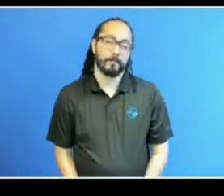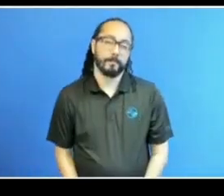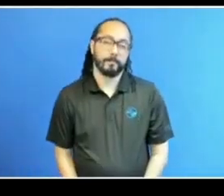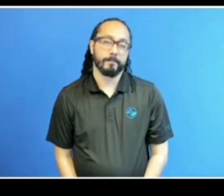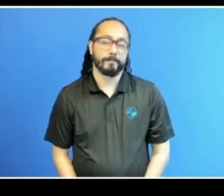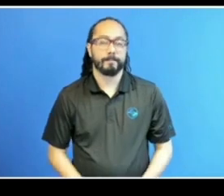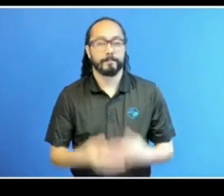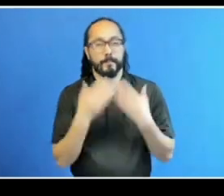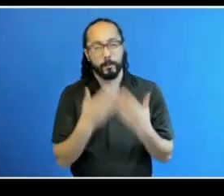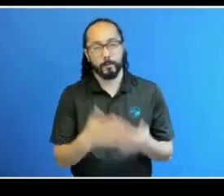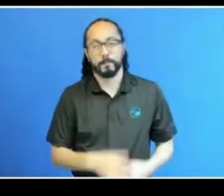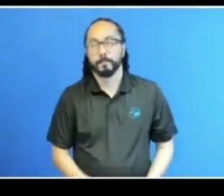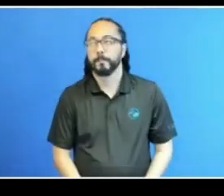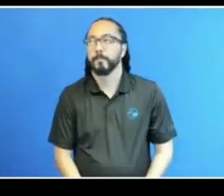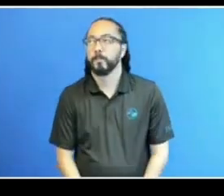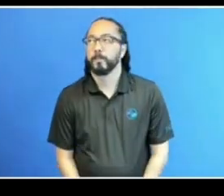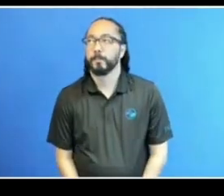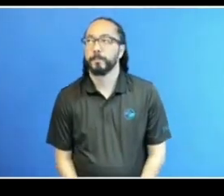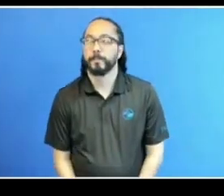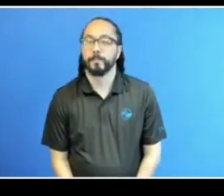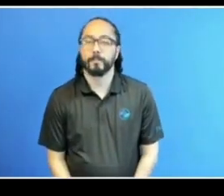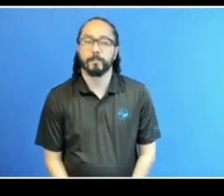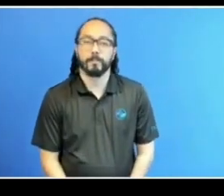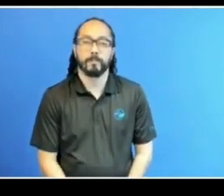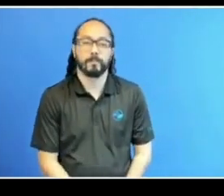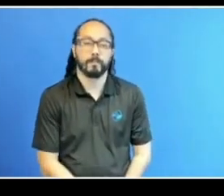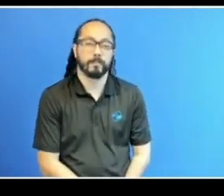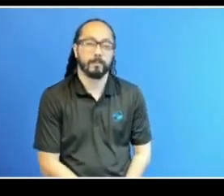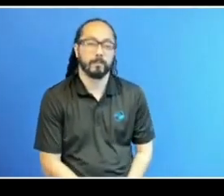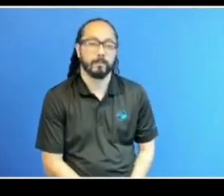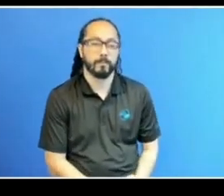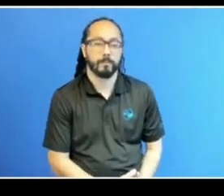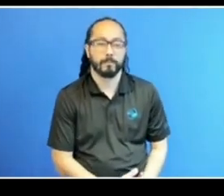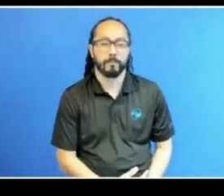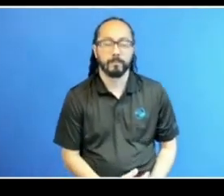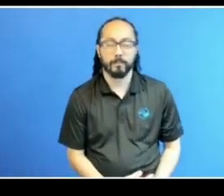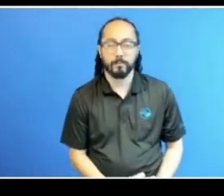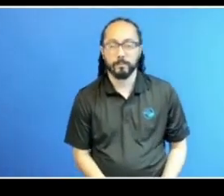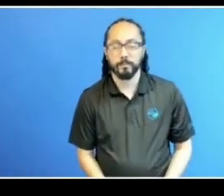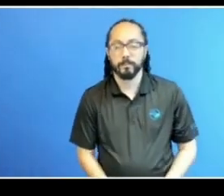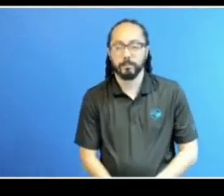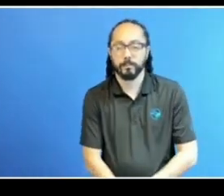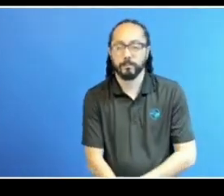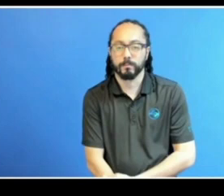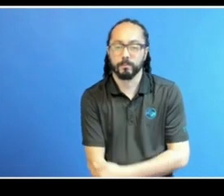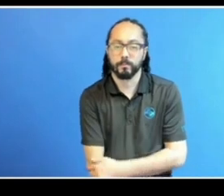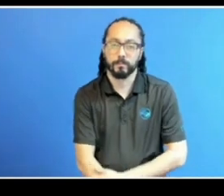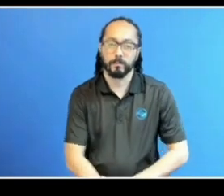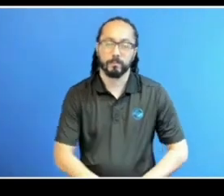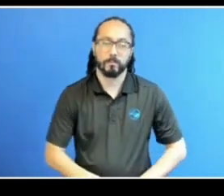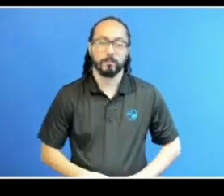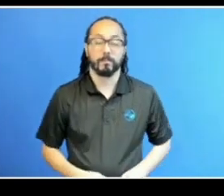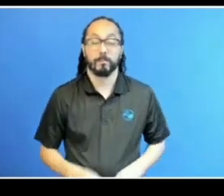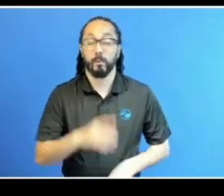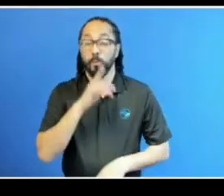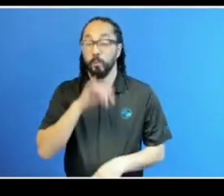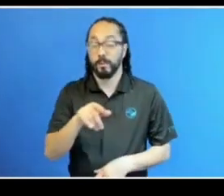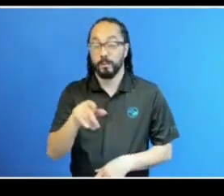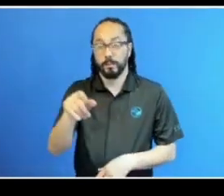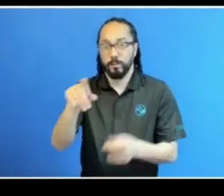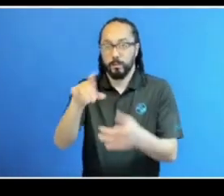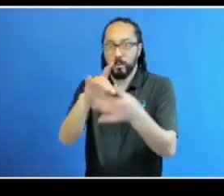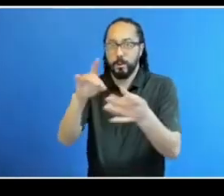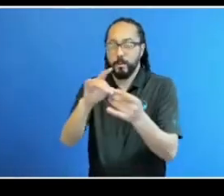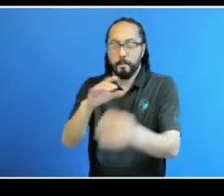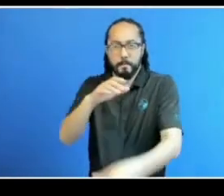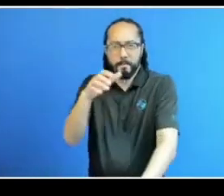Thanks. Wow, Martina, it was very powerful. I think that there was so much good information just from that question